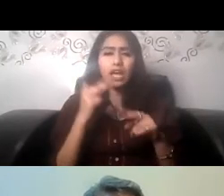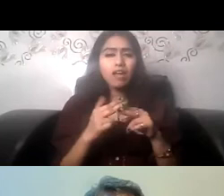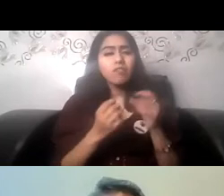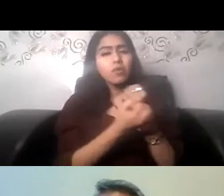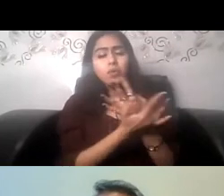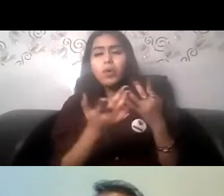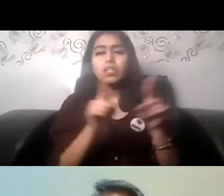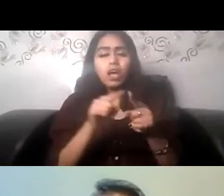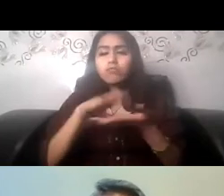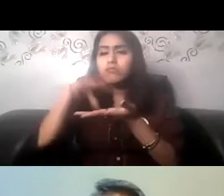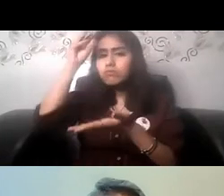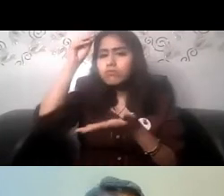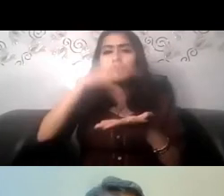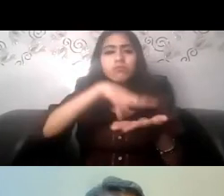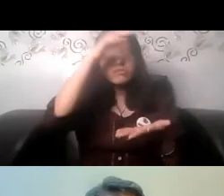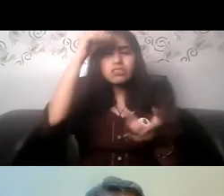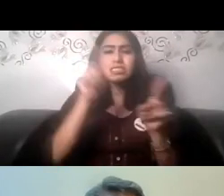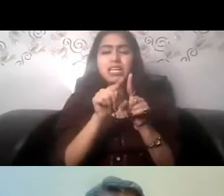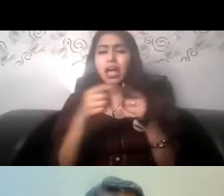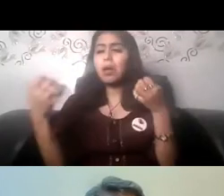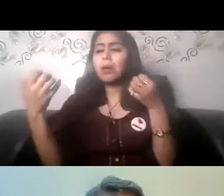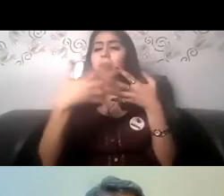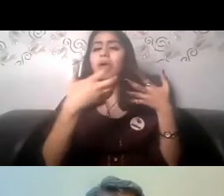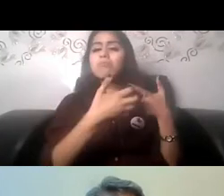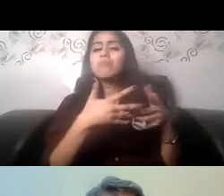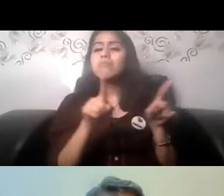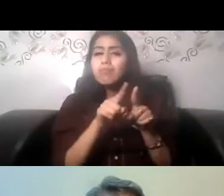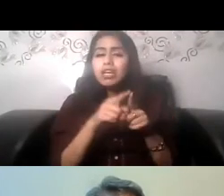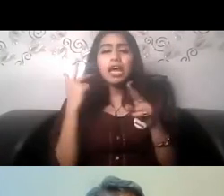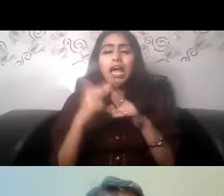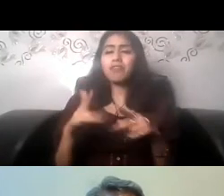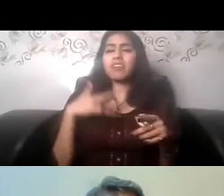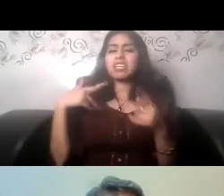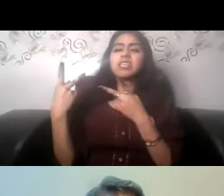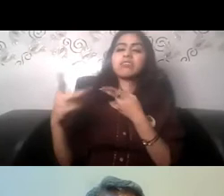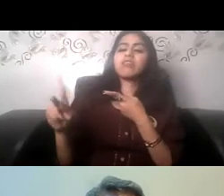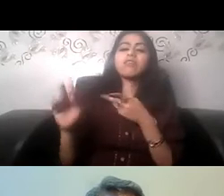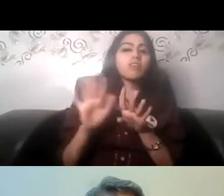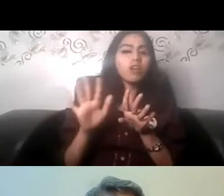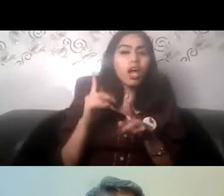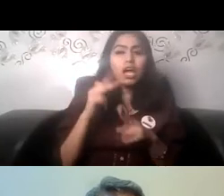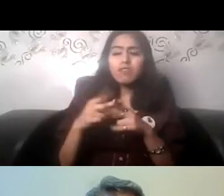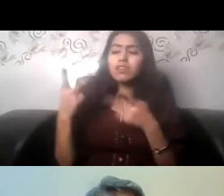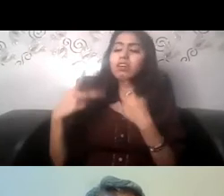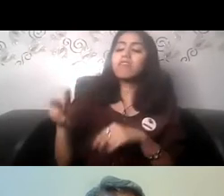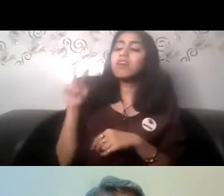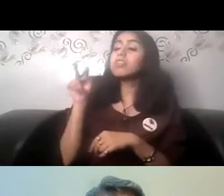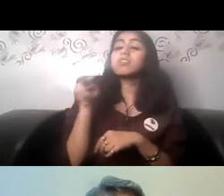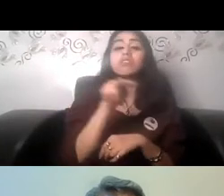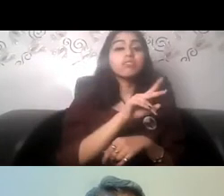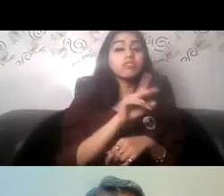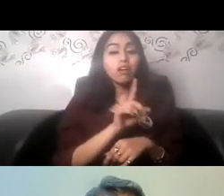child to learn that it doesn't matter that some kids are different to look at, or different in their level